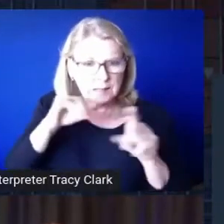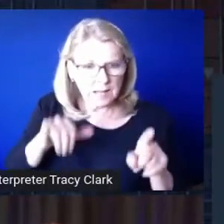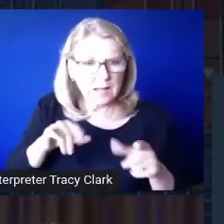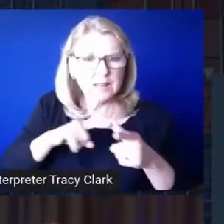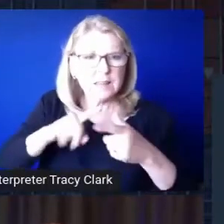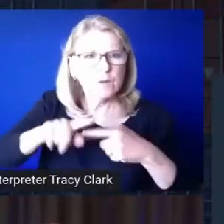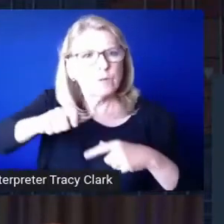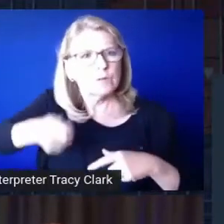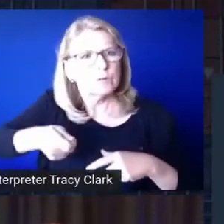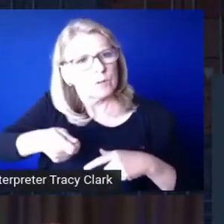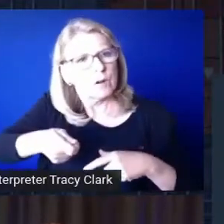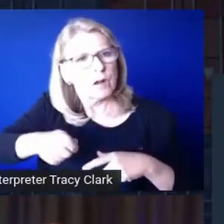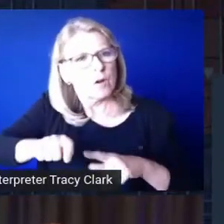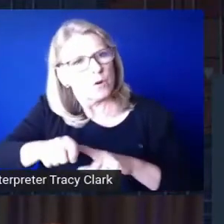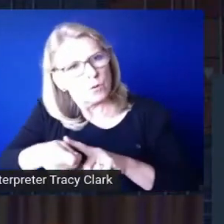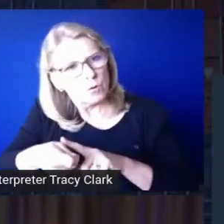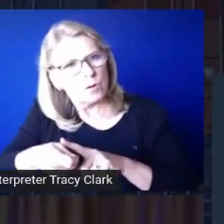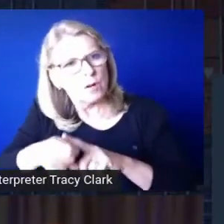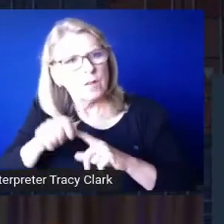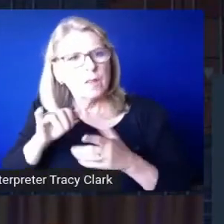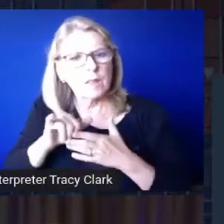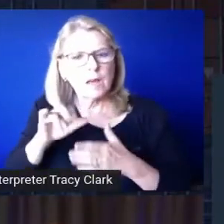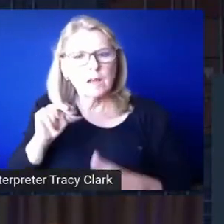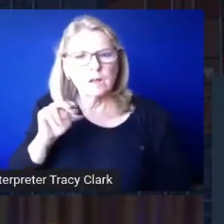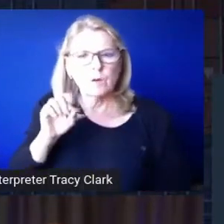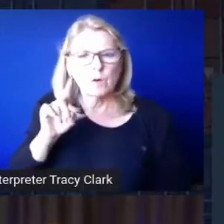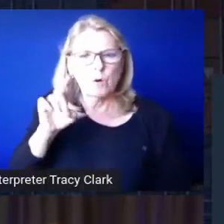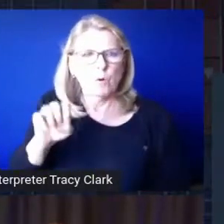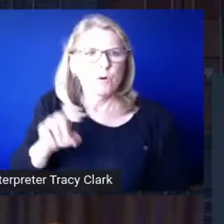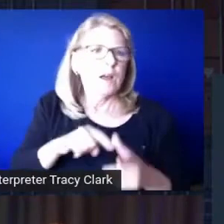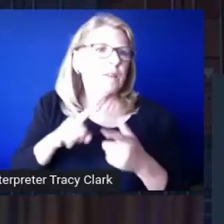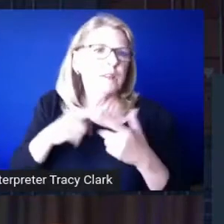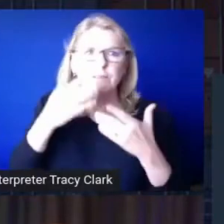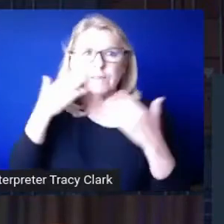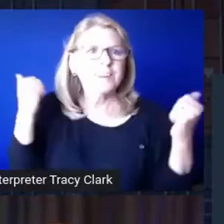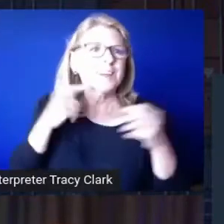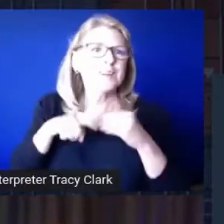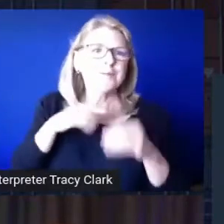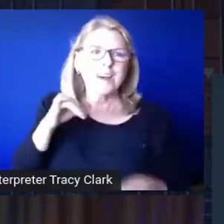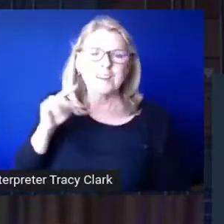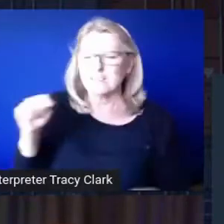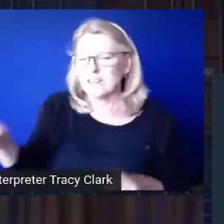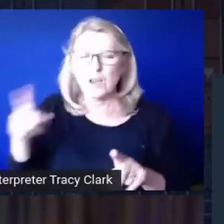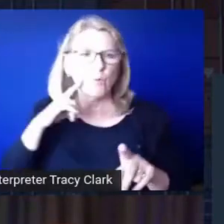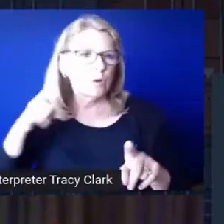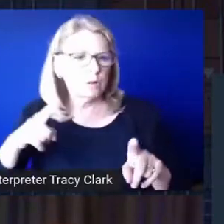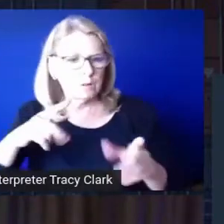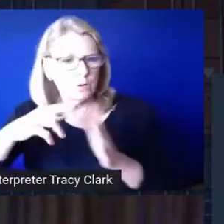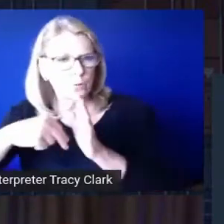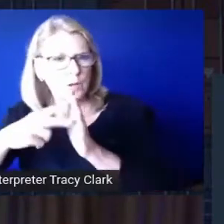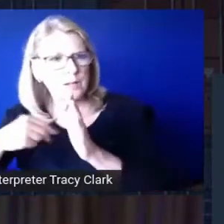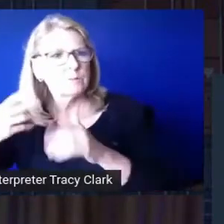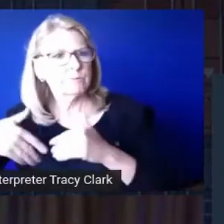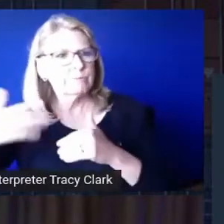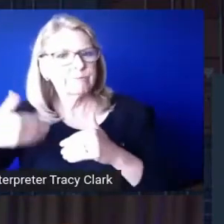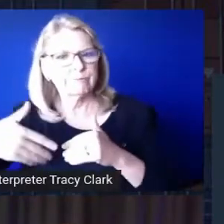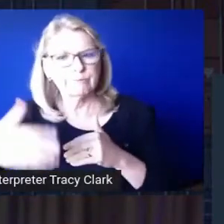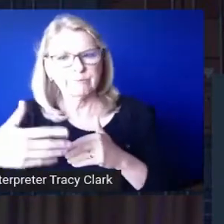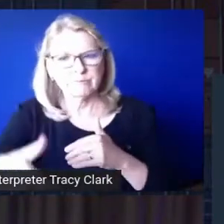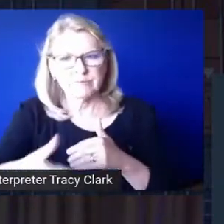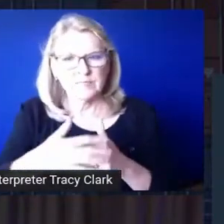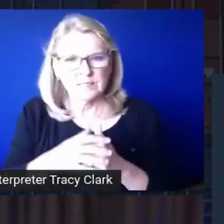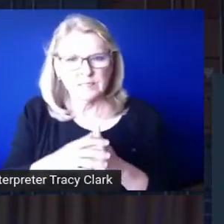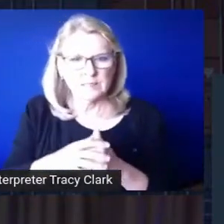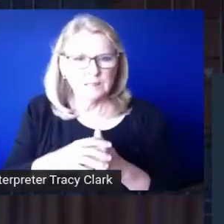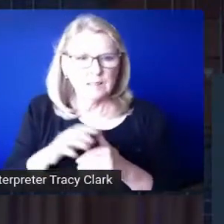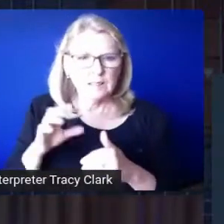is always the latest, and our cadence is 6 weeks. We release it effectively every 6 weeks, and it impacts both EKS, AMIs,